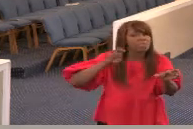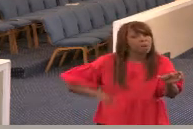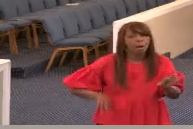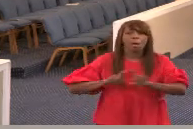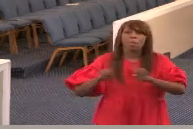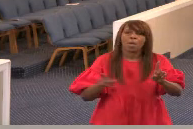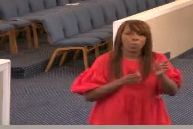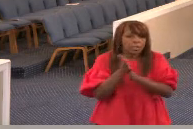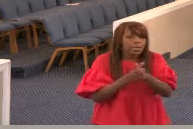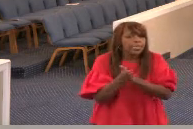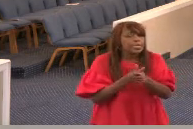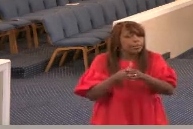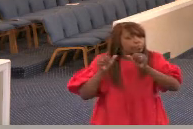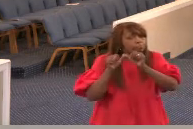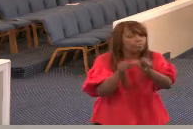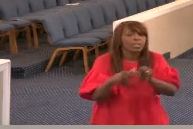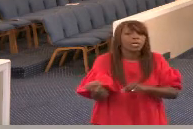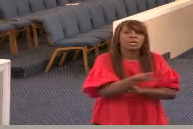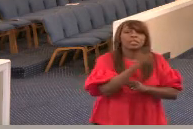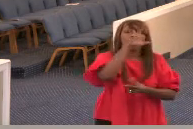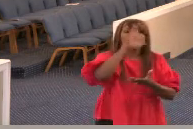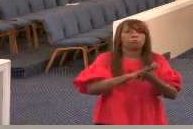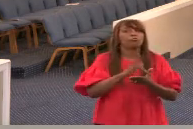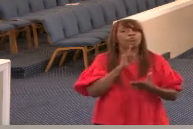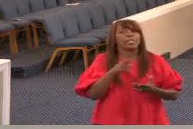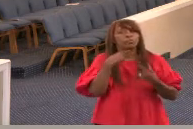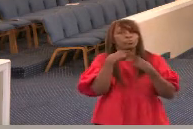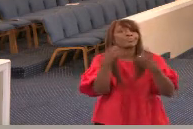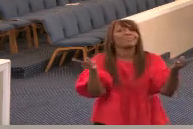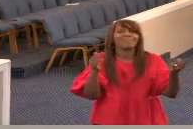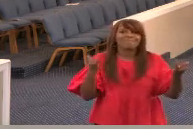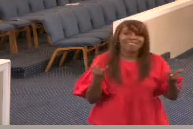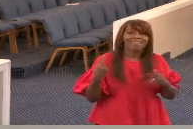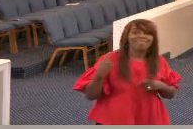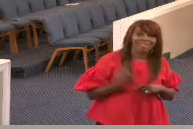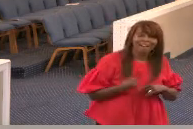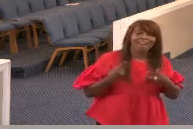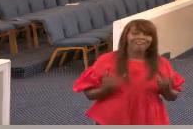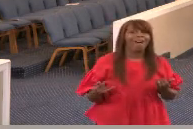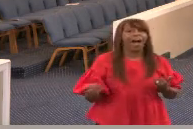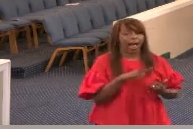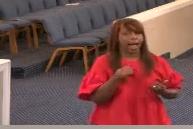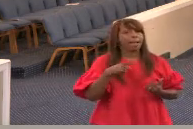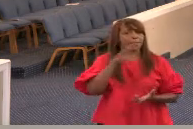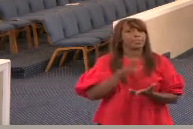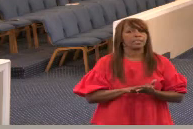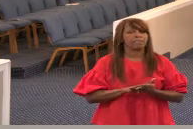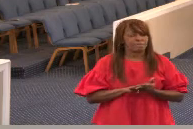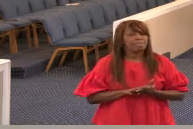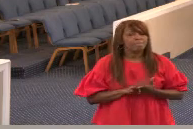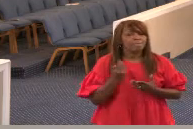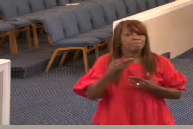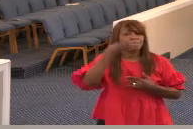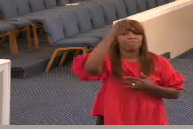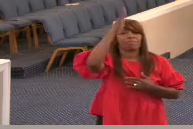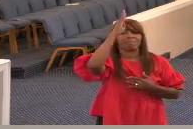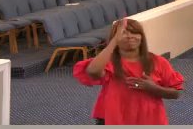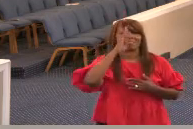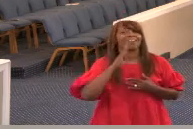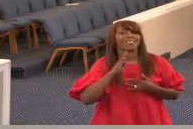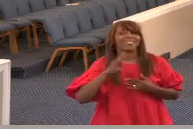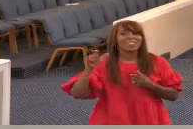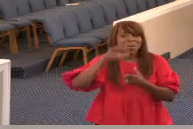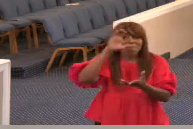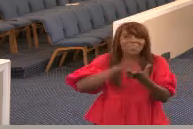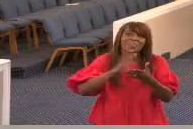and not faint. Somebody ought to be able to testify right now, I believe God. I